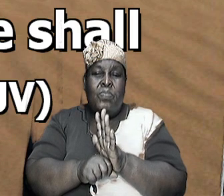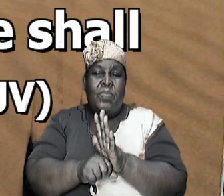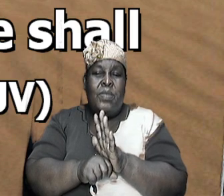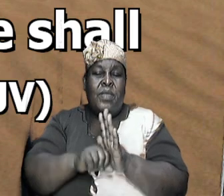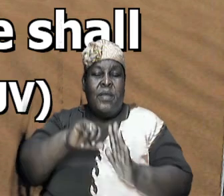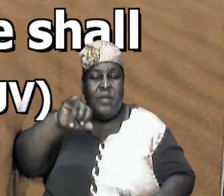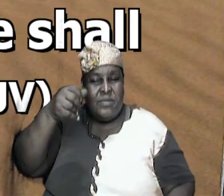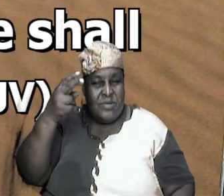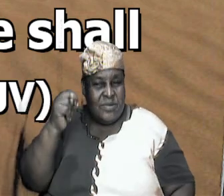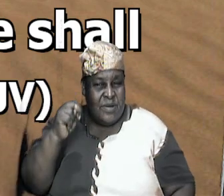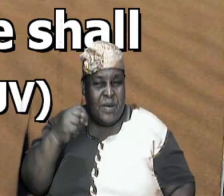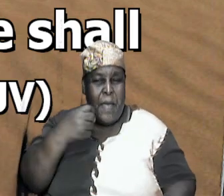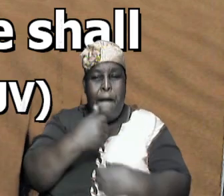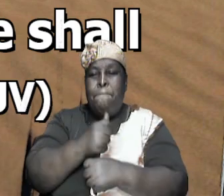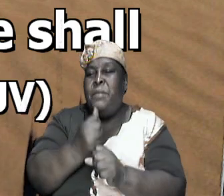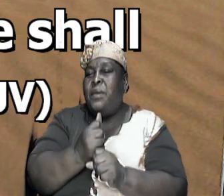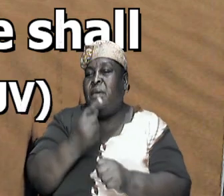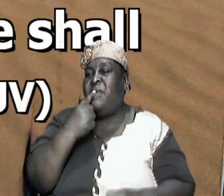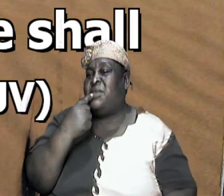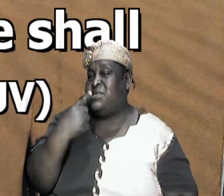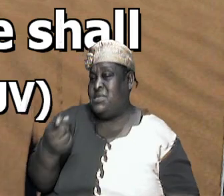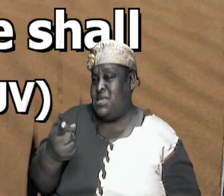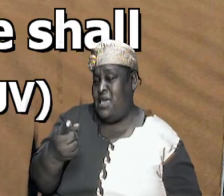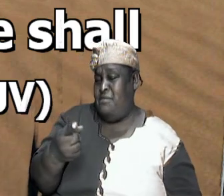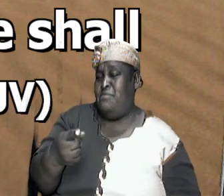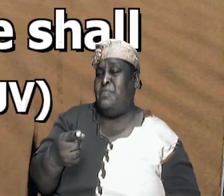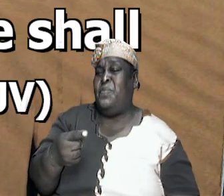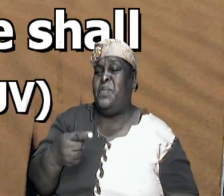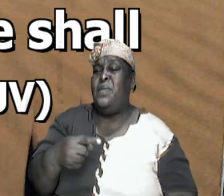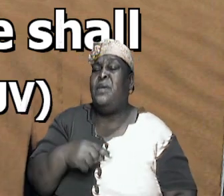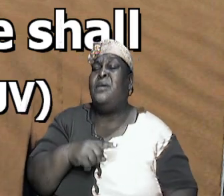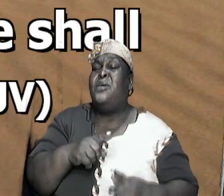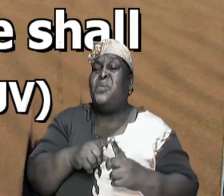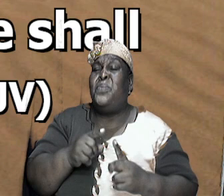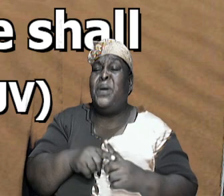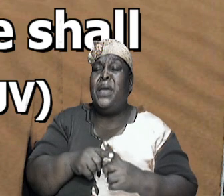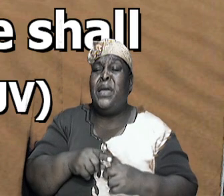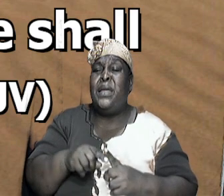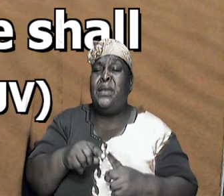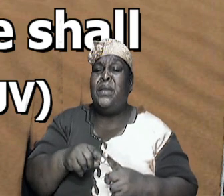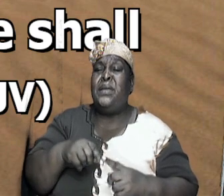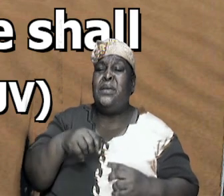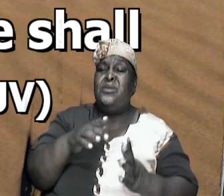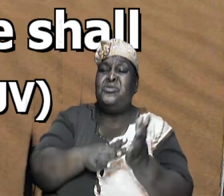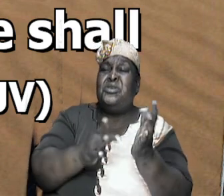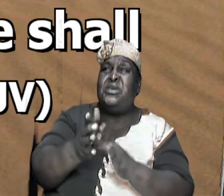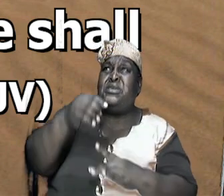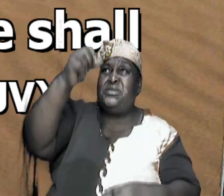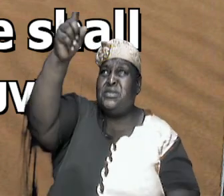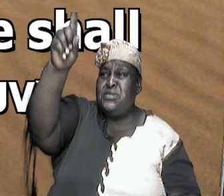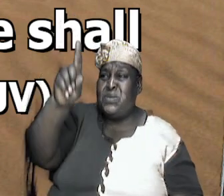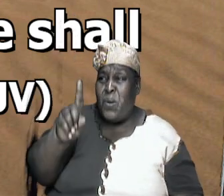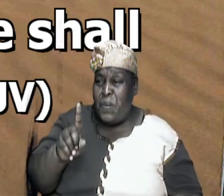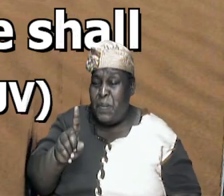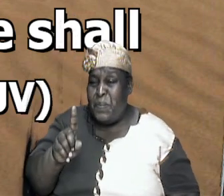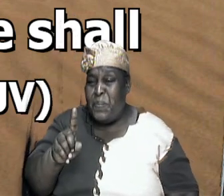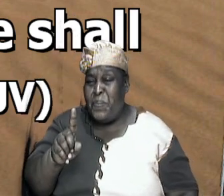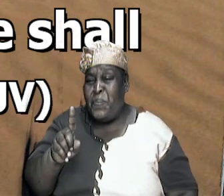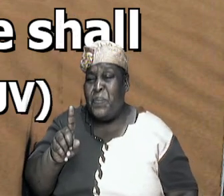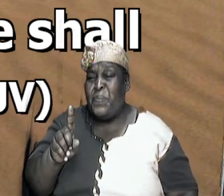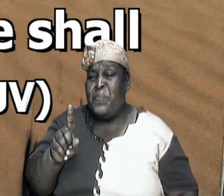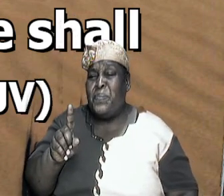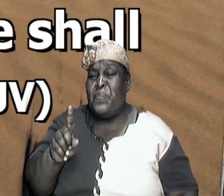John is making a declaration. He's saying that when the Lord shall appear, when